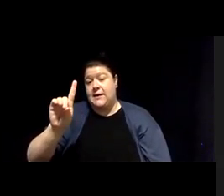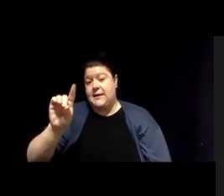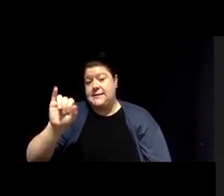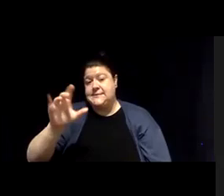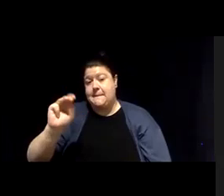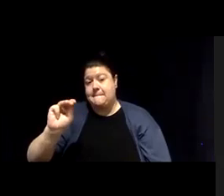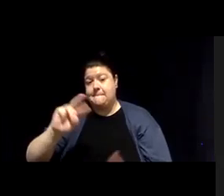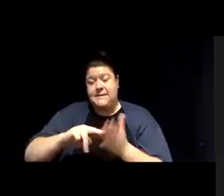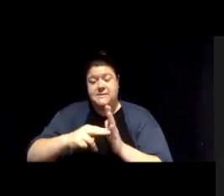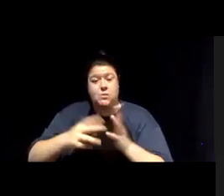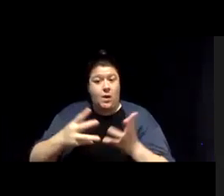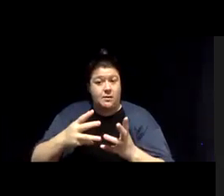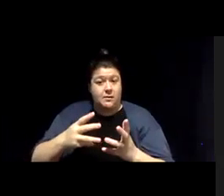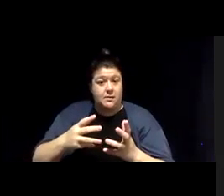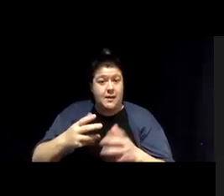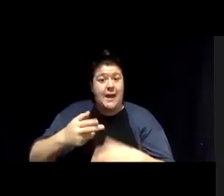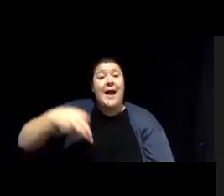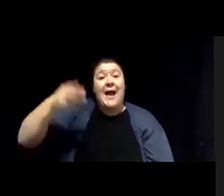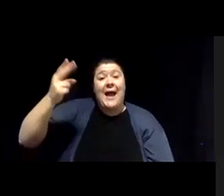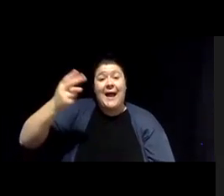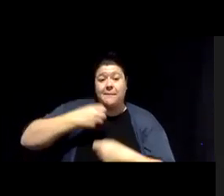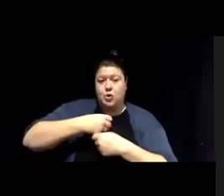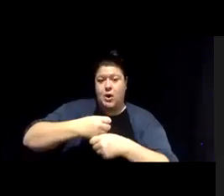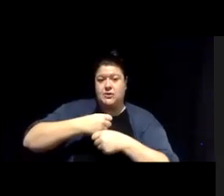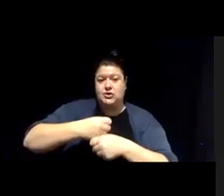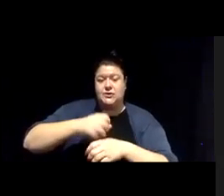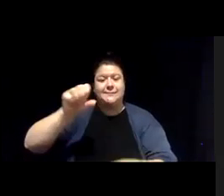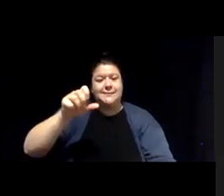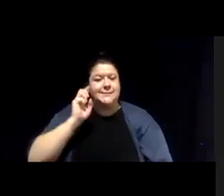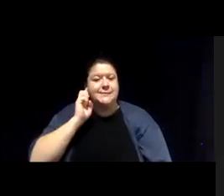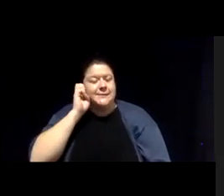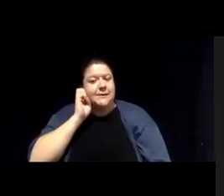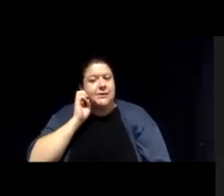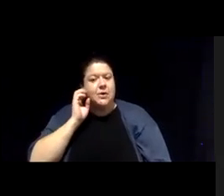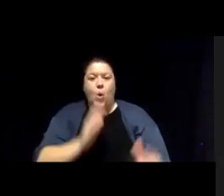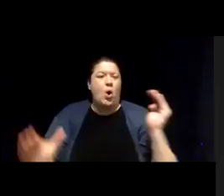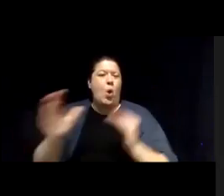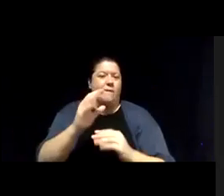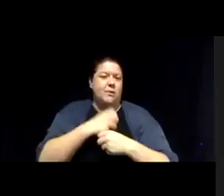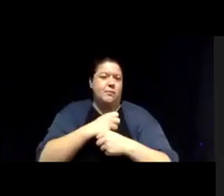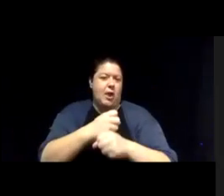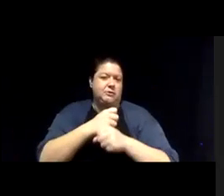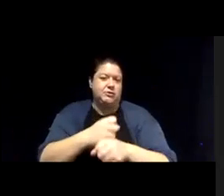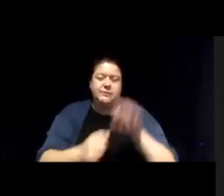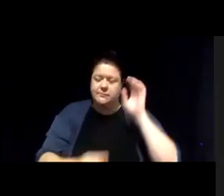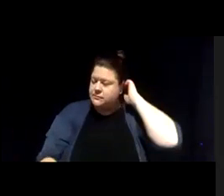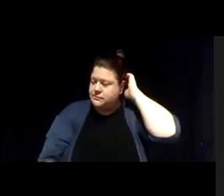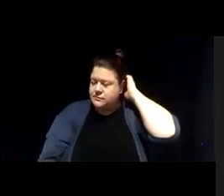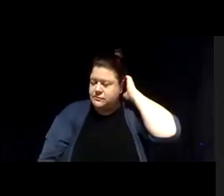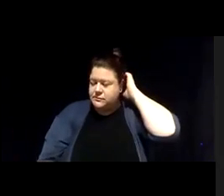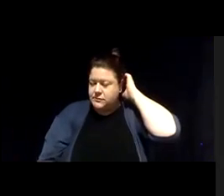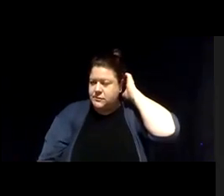High production. Yeah. Overproduction. Yes, overproduction.